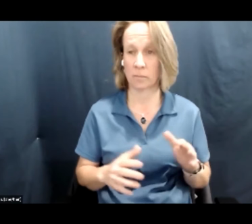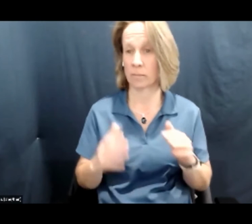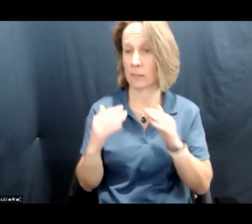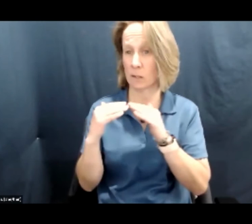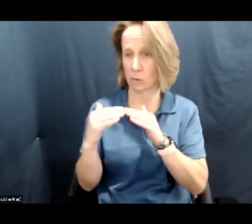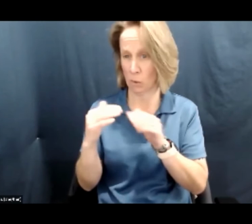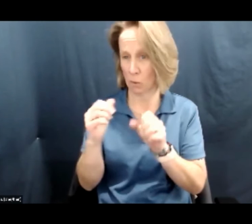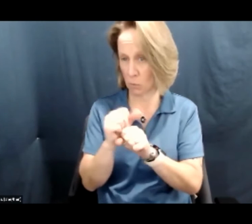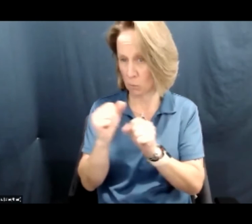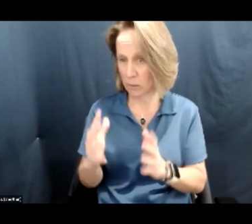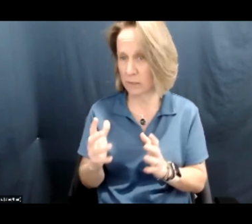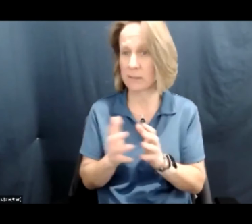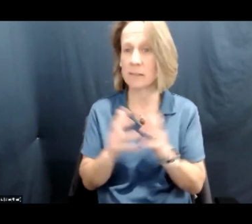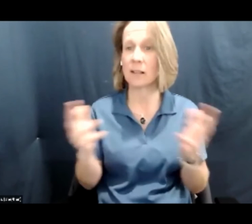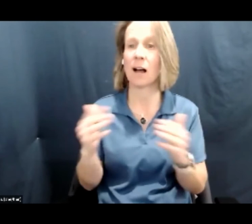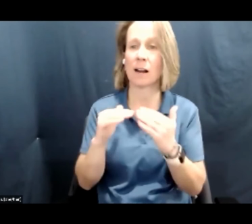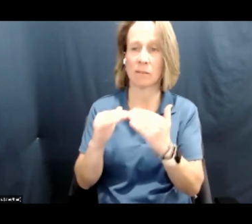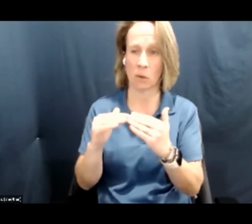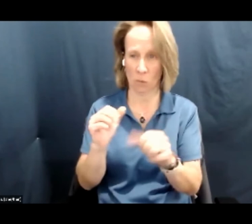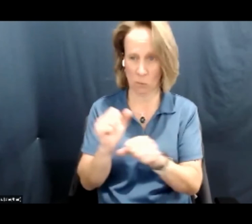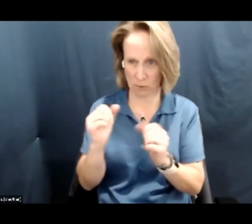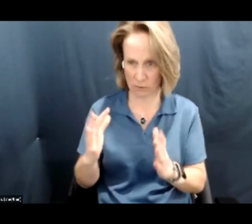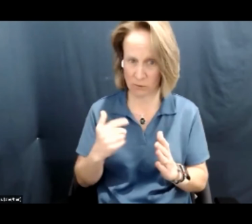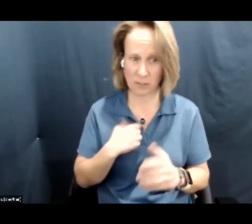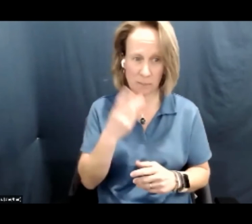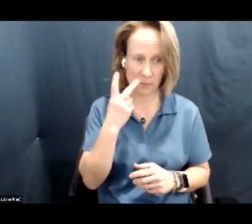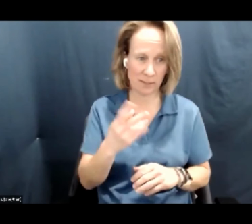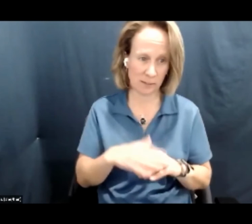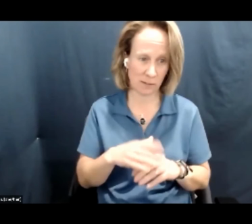Coworkers, lots of coworkers I'm seeing on here.